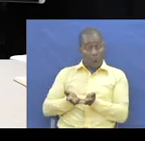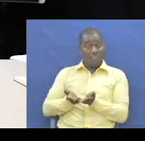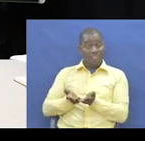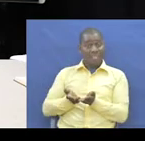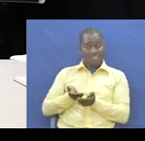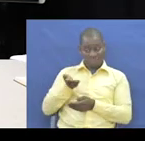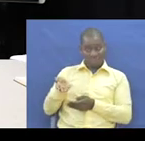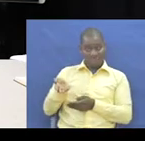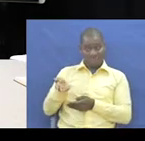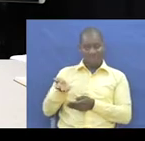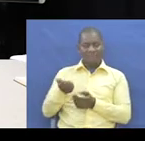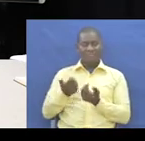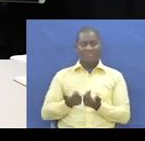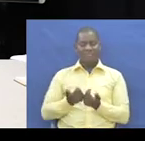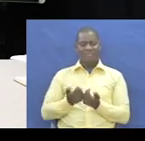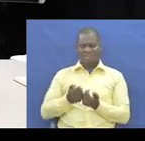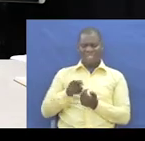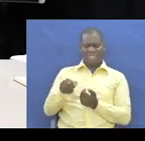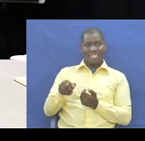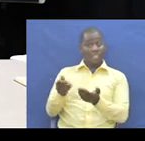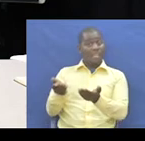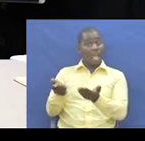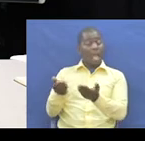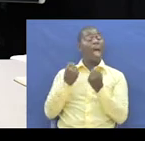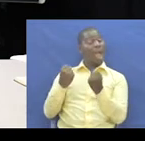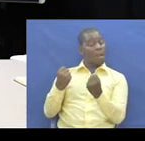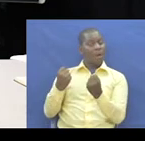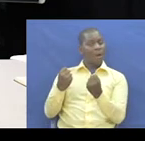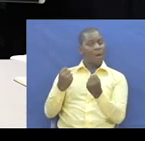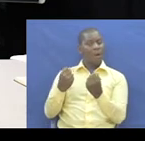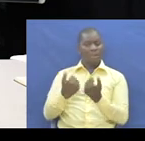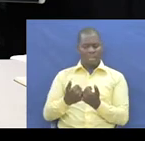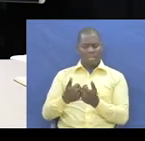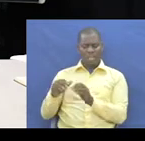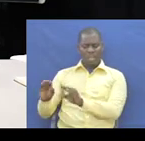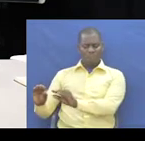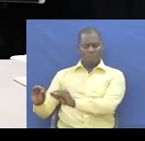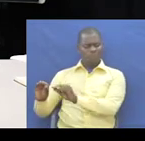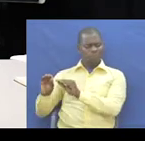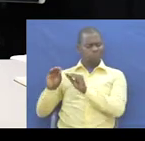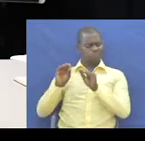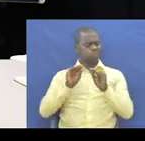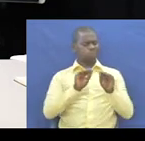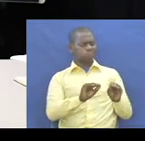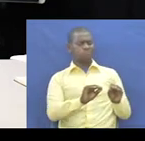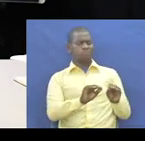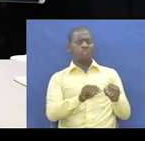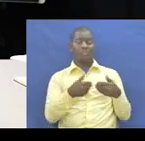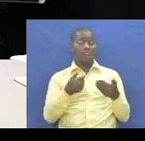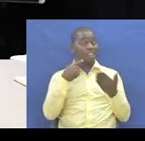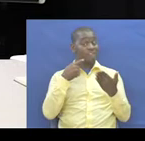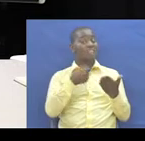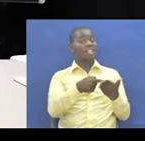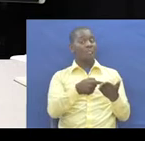looking properly that this is a box. This is a box, and being a box, I can